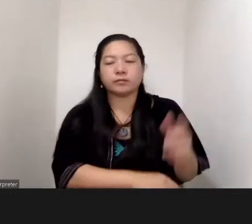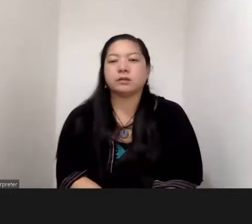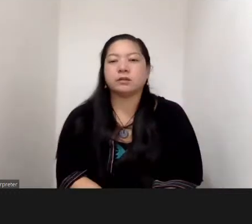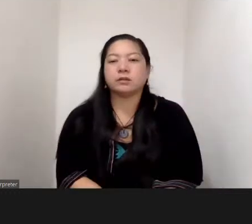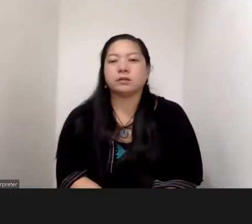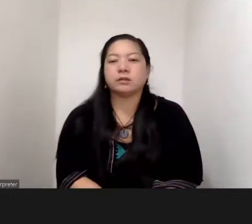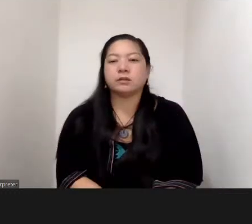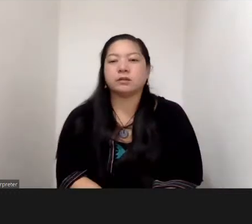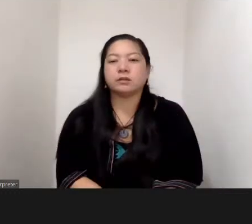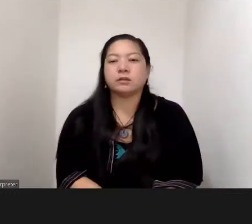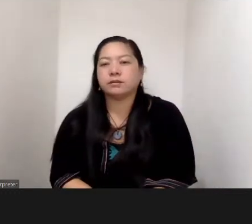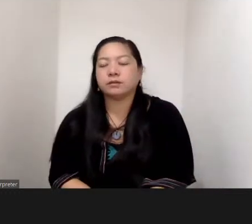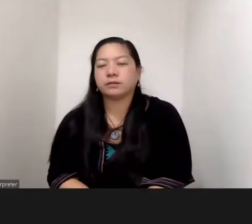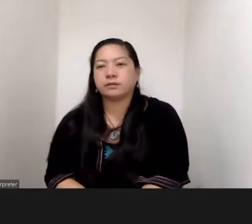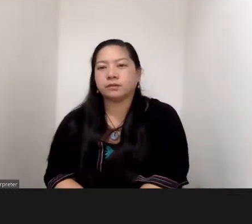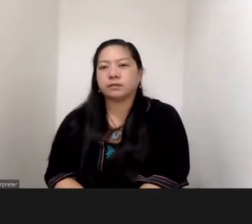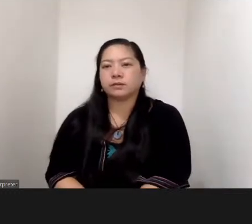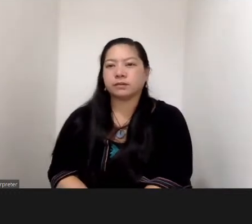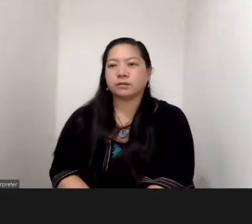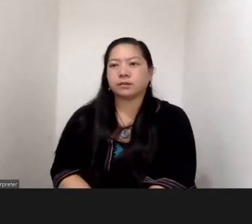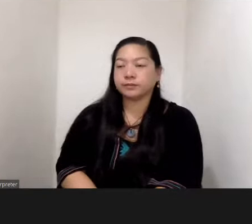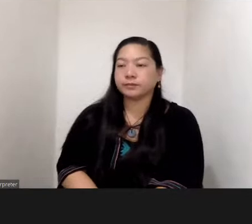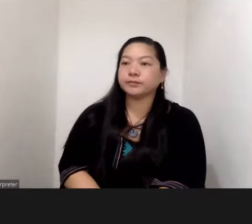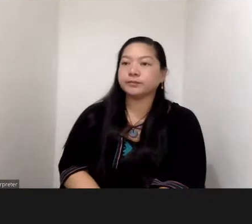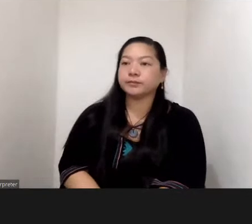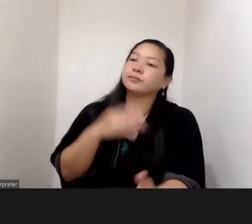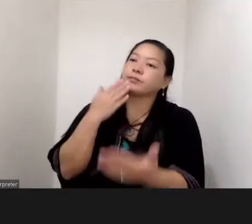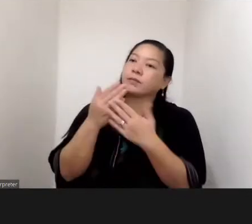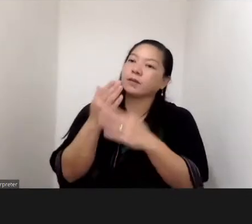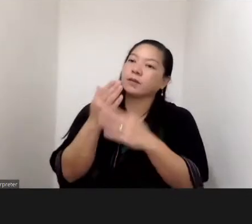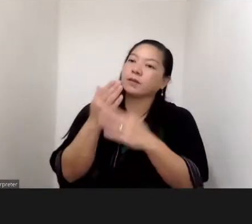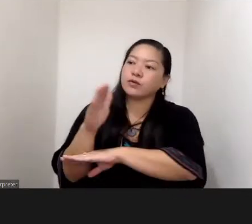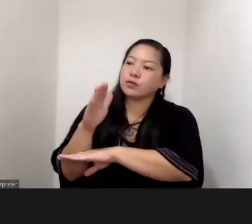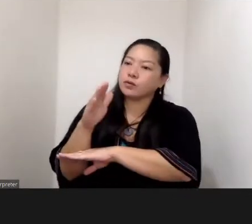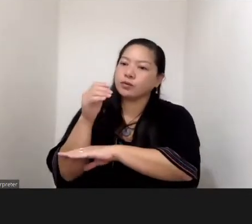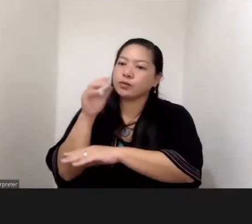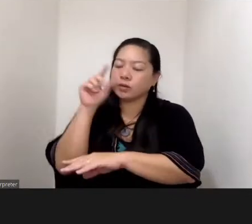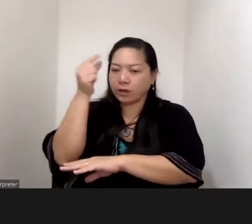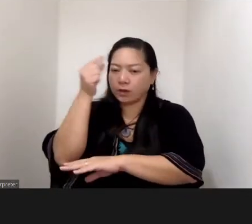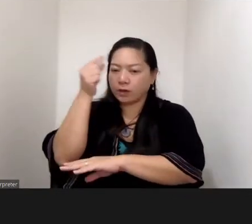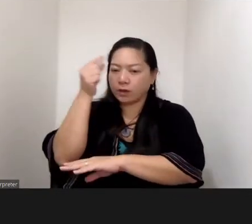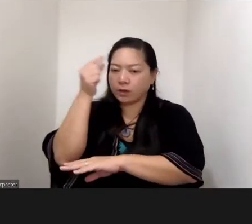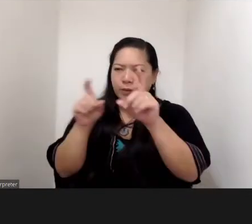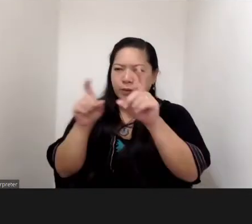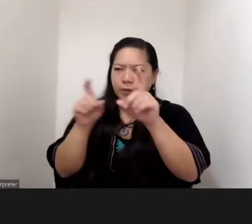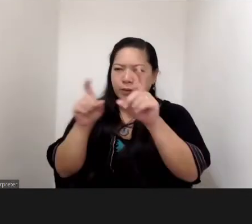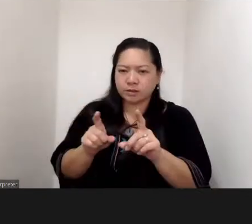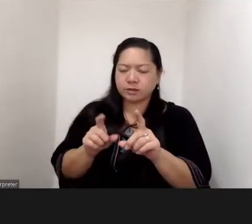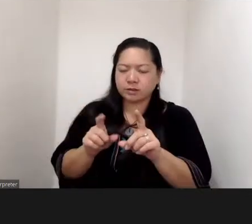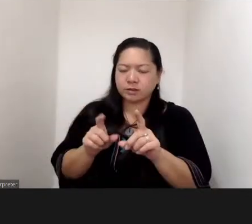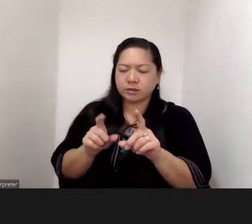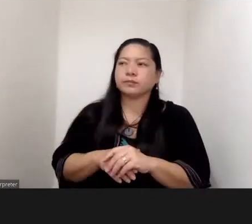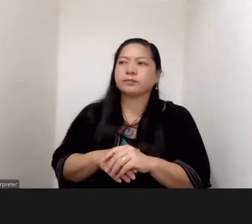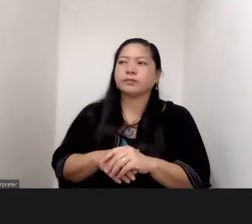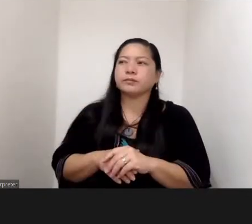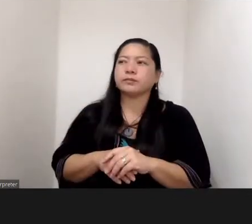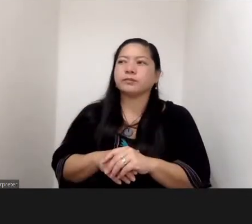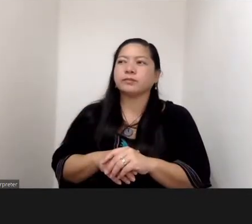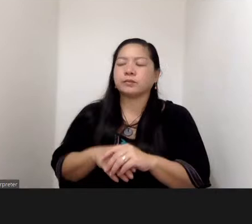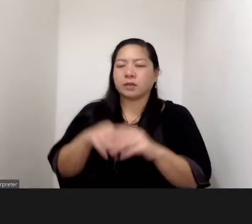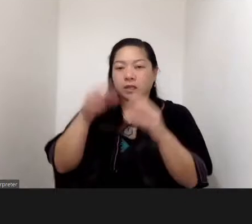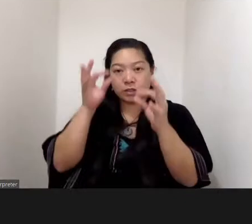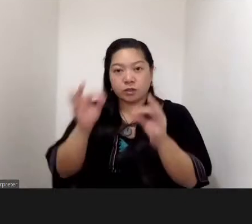Hello, good afternoon, Governor. I just have a question regarding the termination of the public